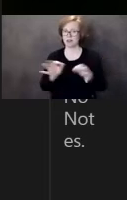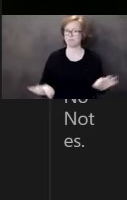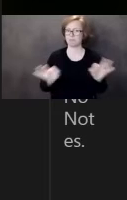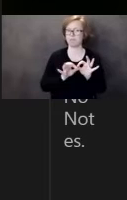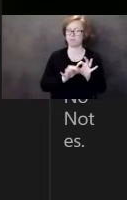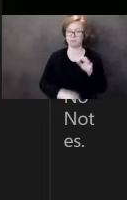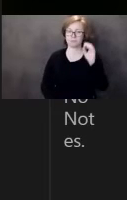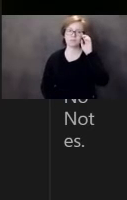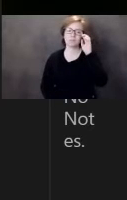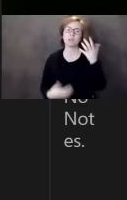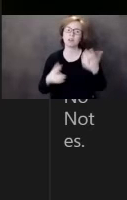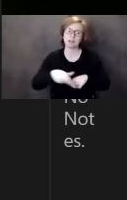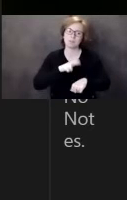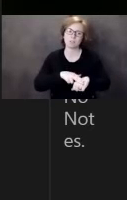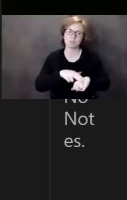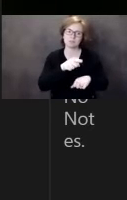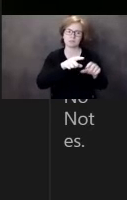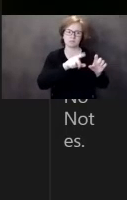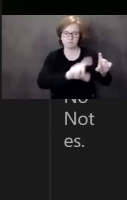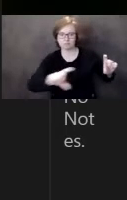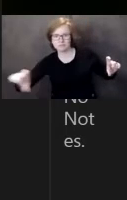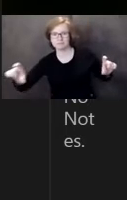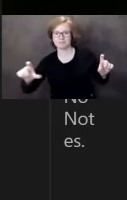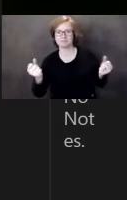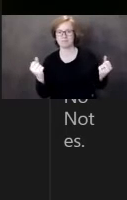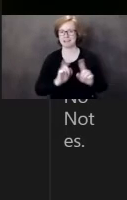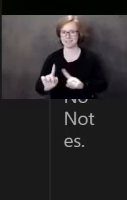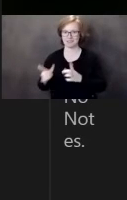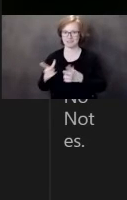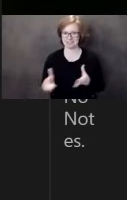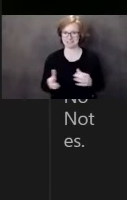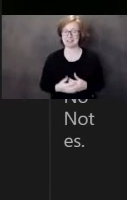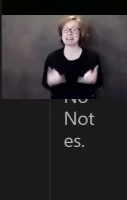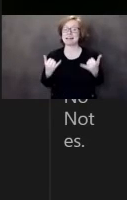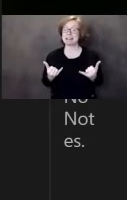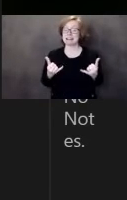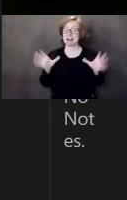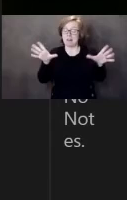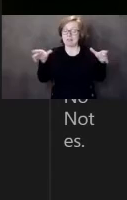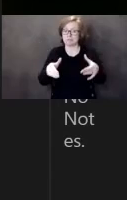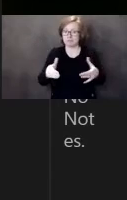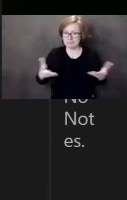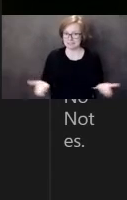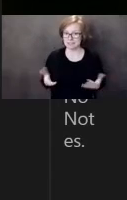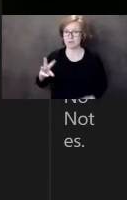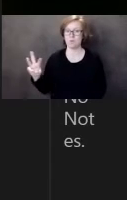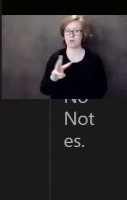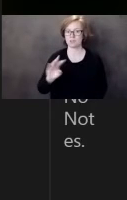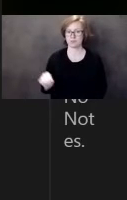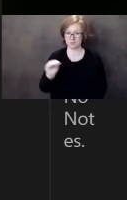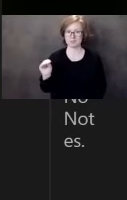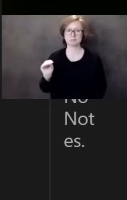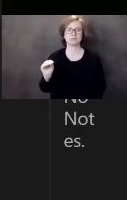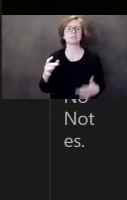this beyond what I'm saying here. So let's focus on Western Oregon and typical challenges that we find related